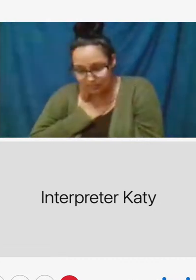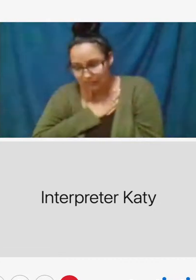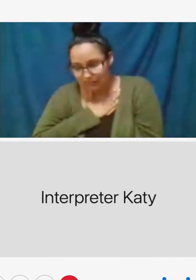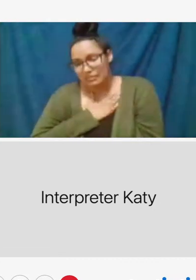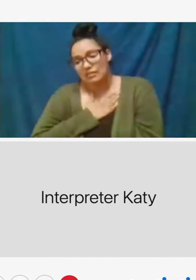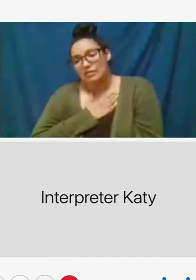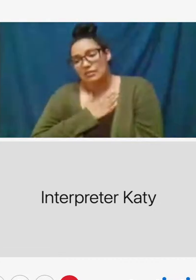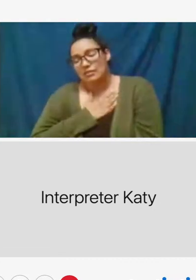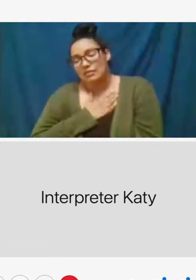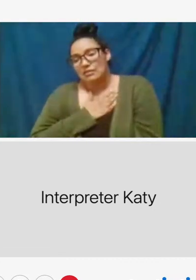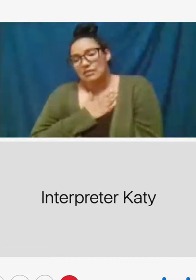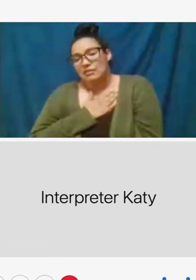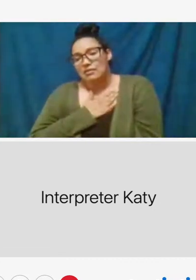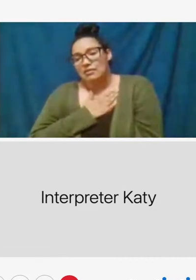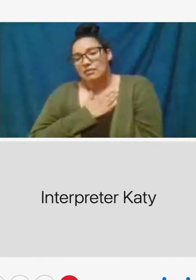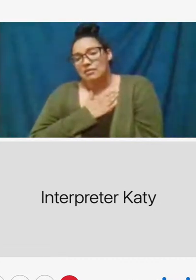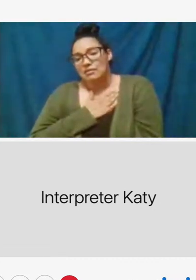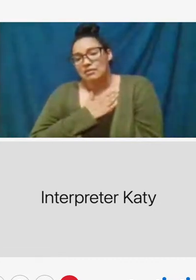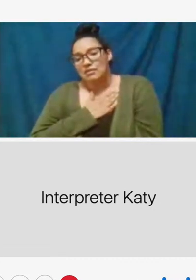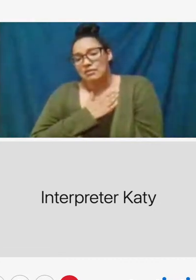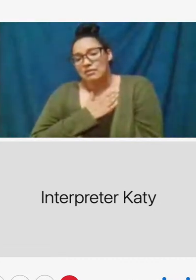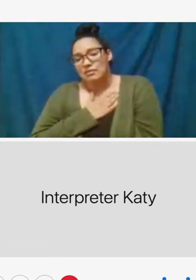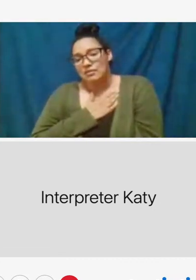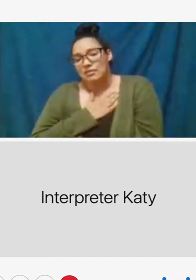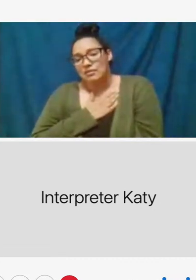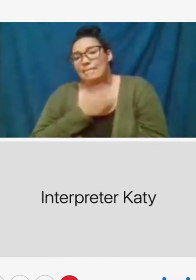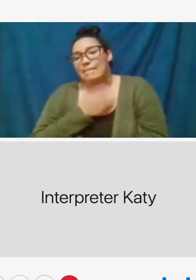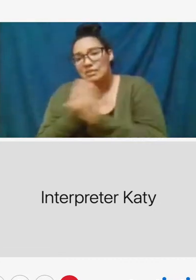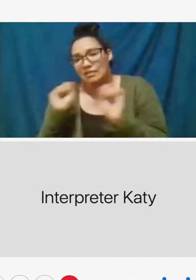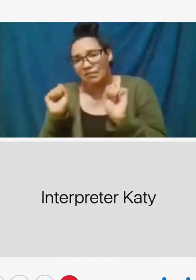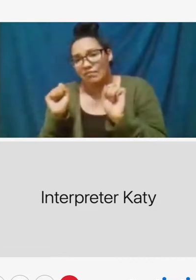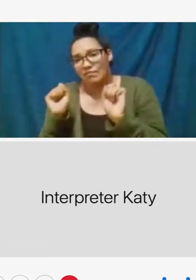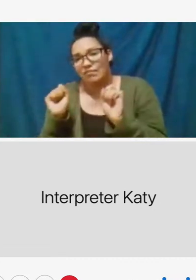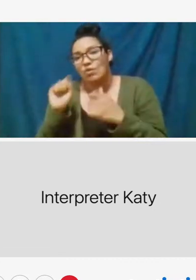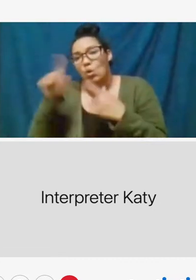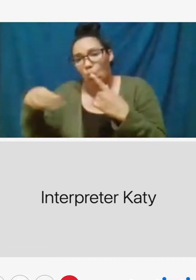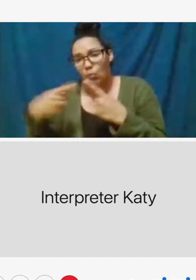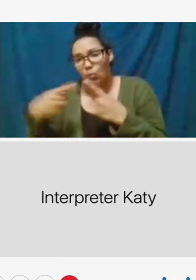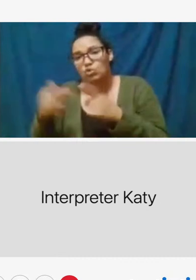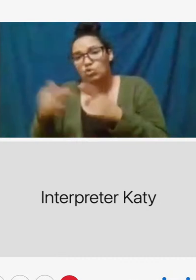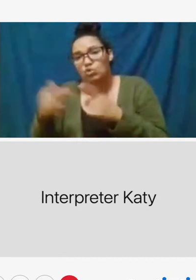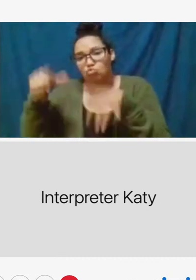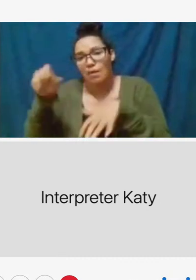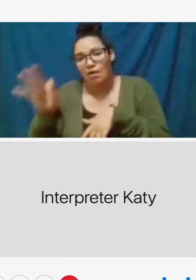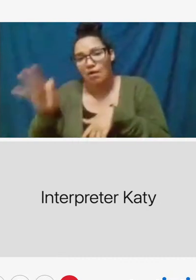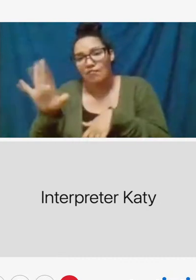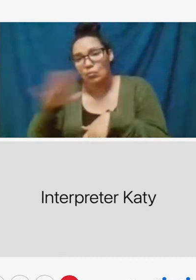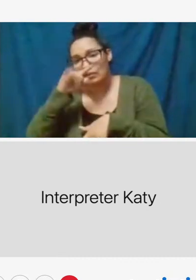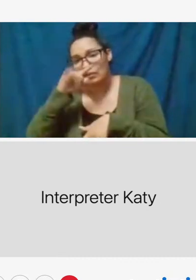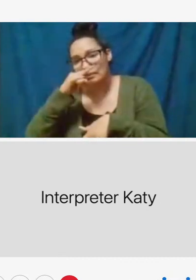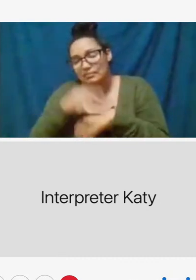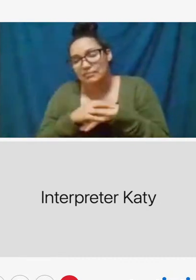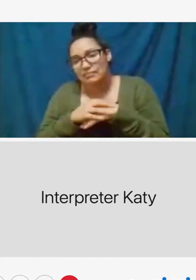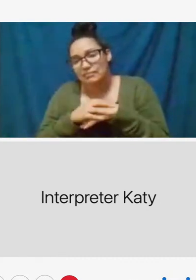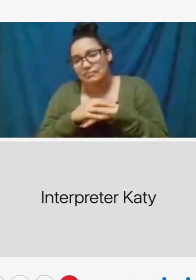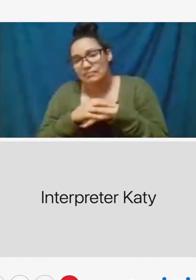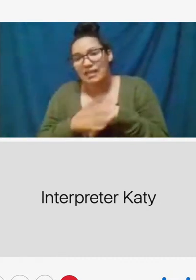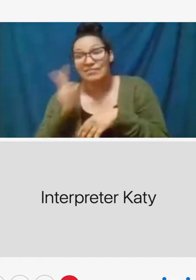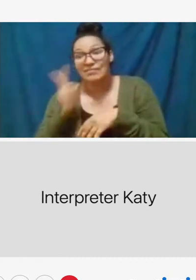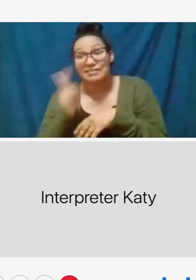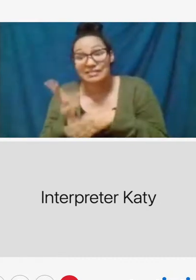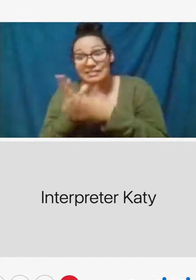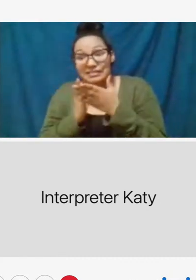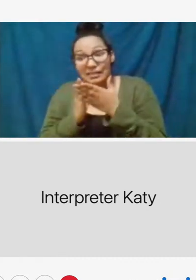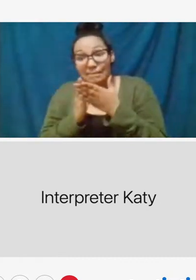please be safe when you're ding dropping off your CH I've seen some some amazing